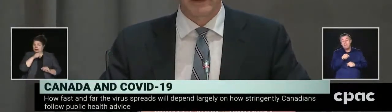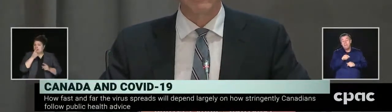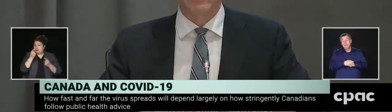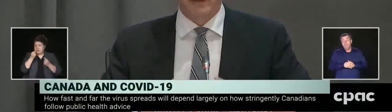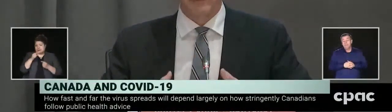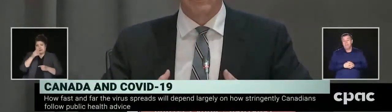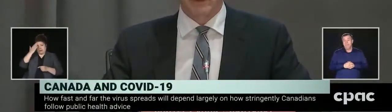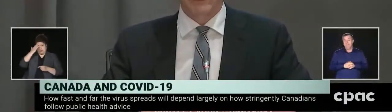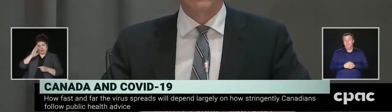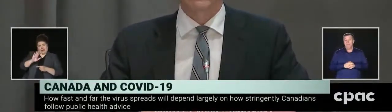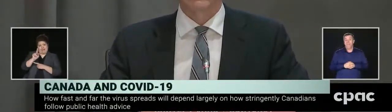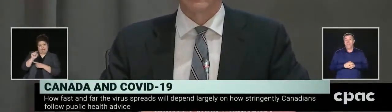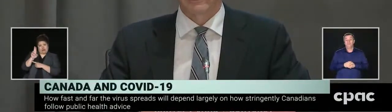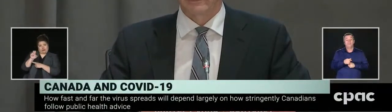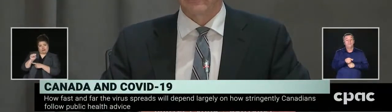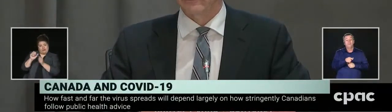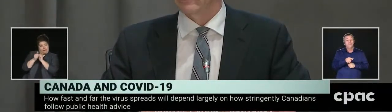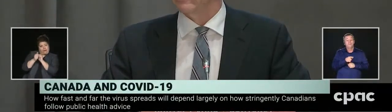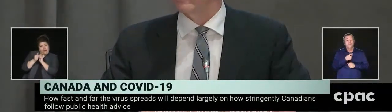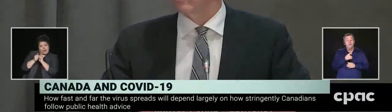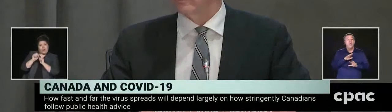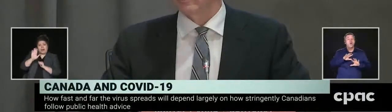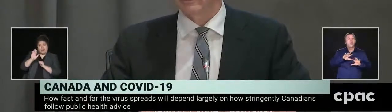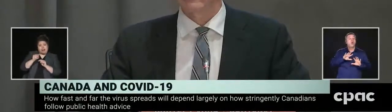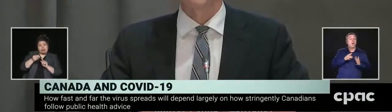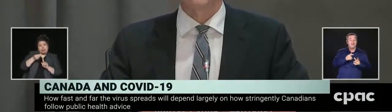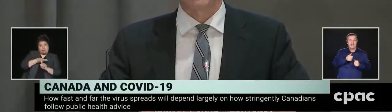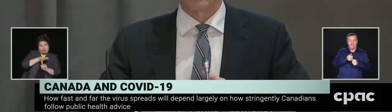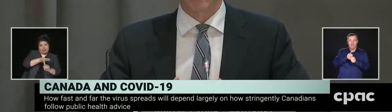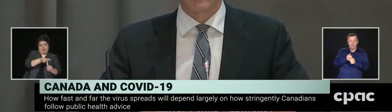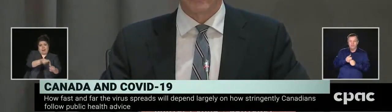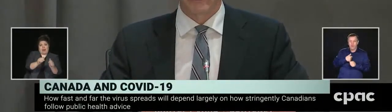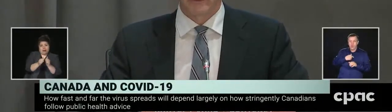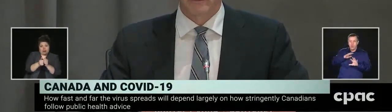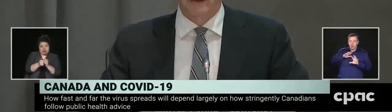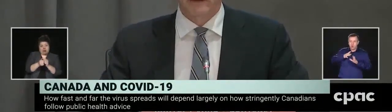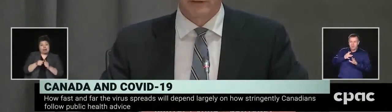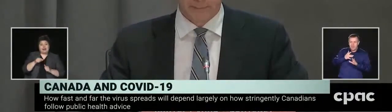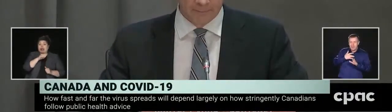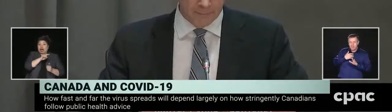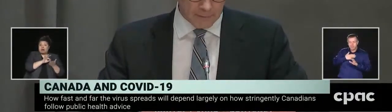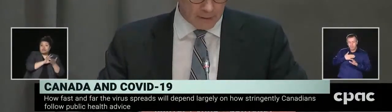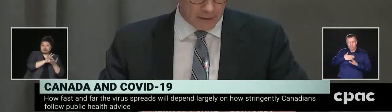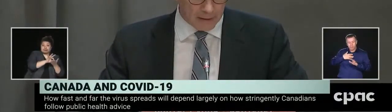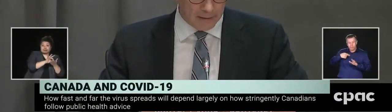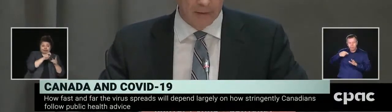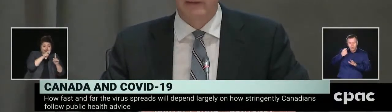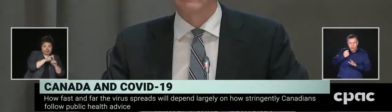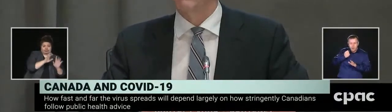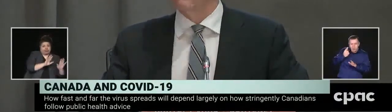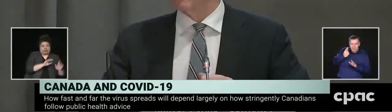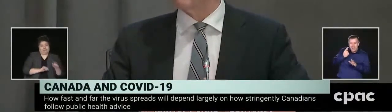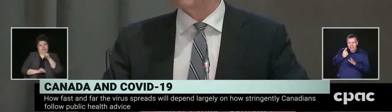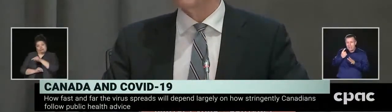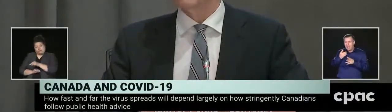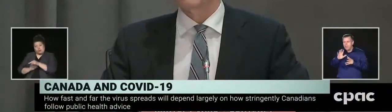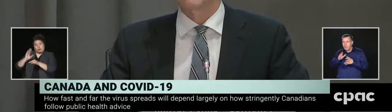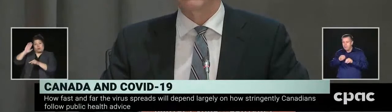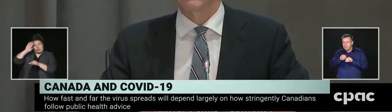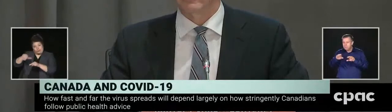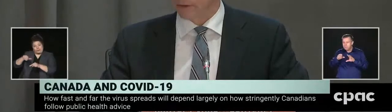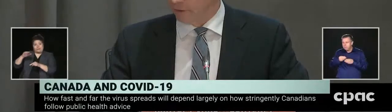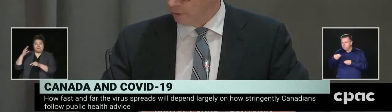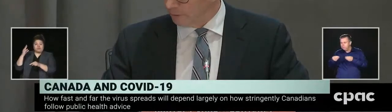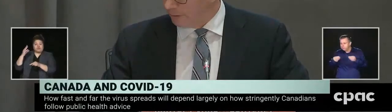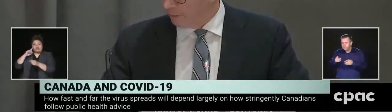not driven by data, but rather by understanding how the disease is transmitted and the control measures in place. From